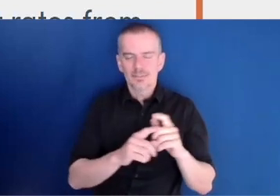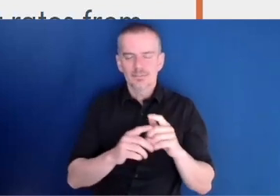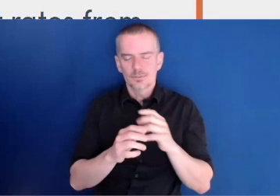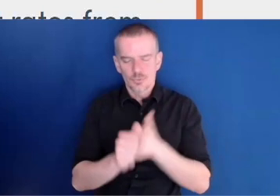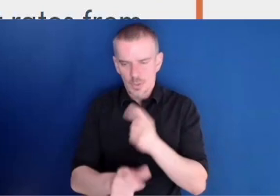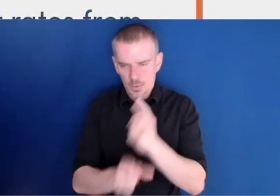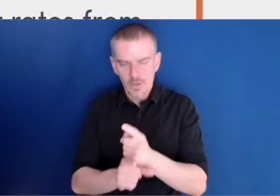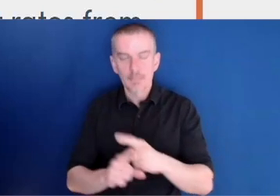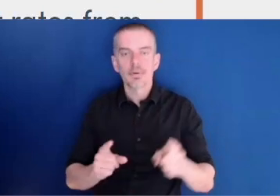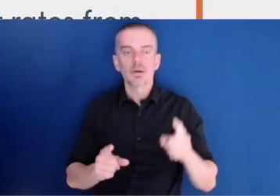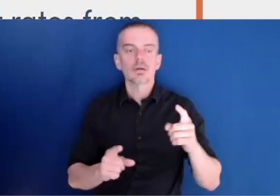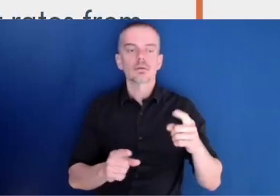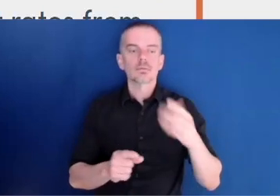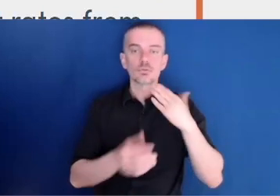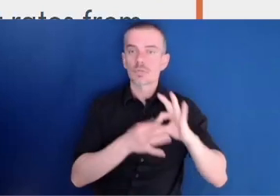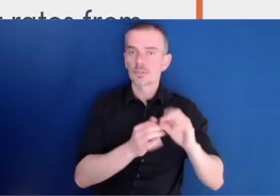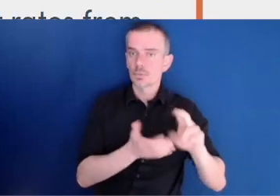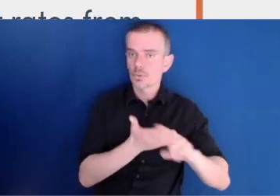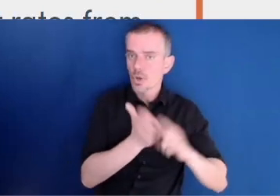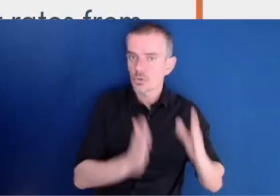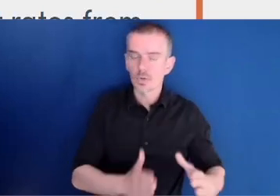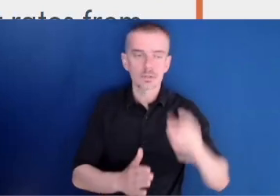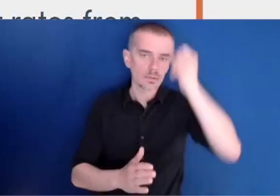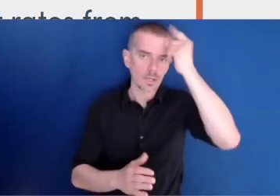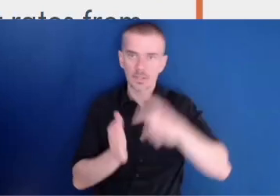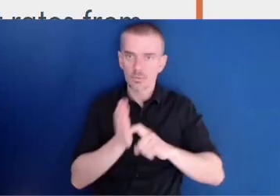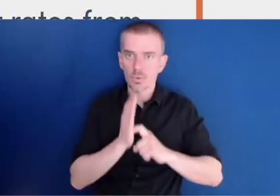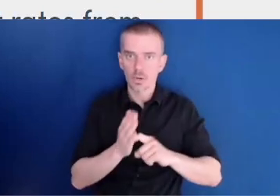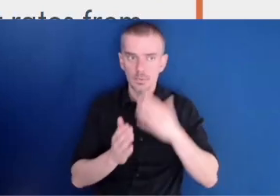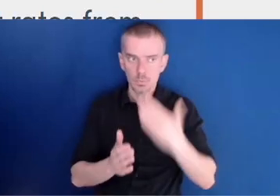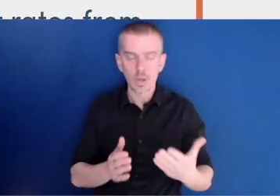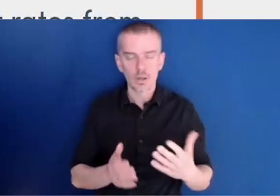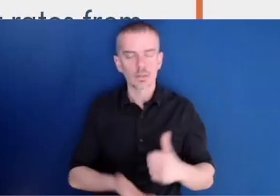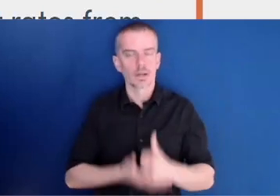of the requirements will go a long way.